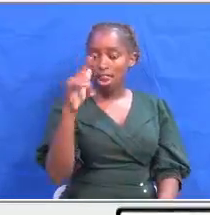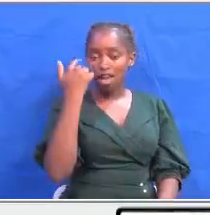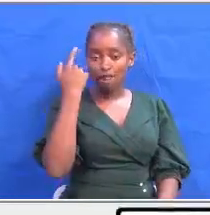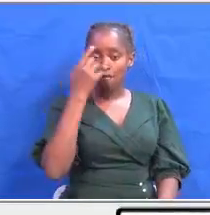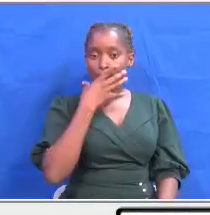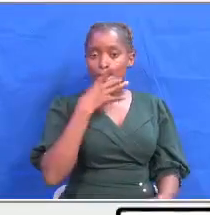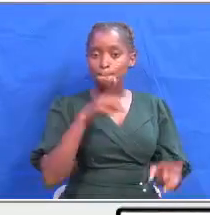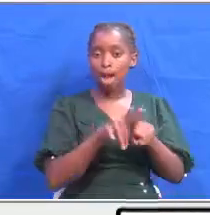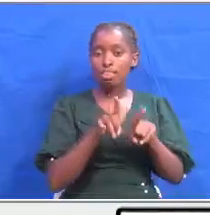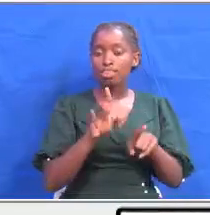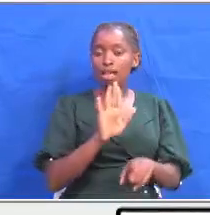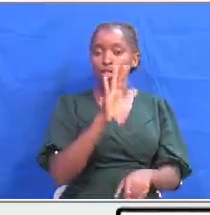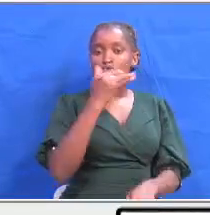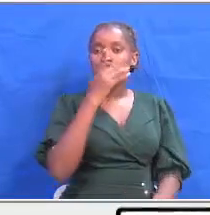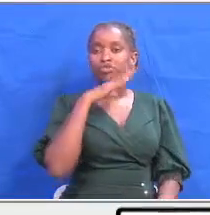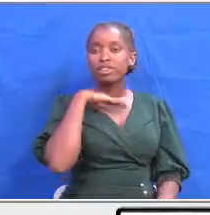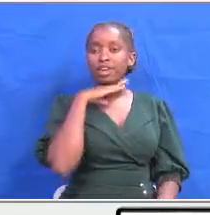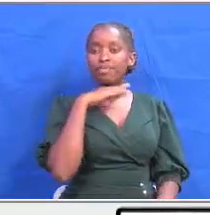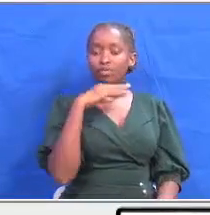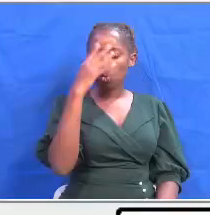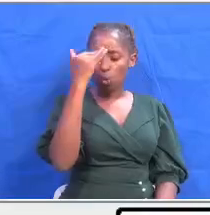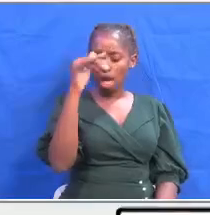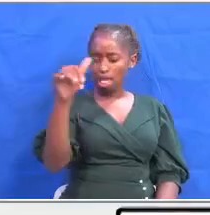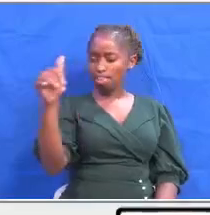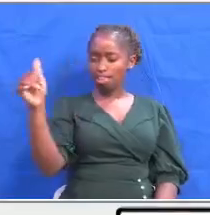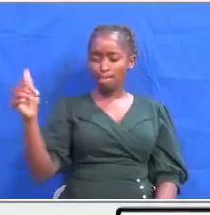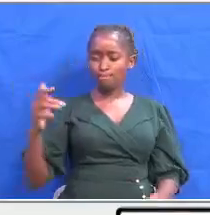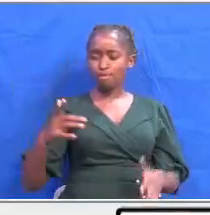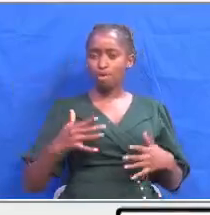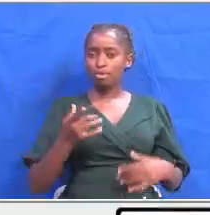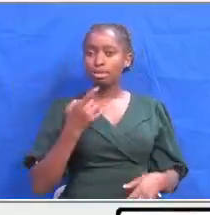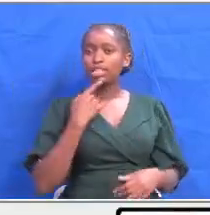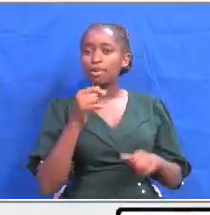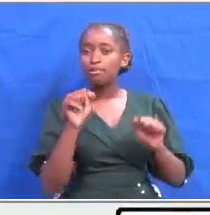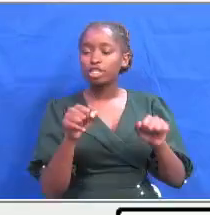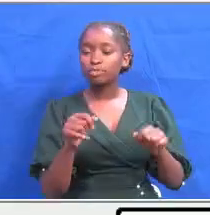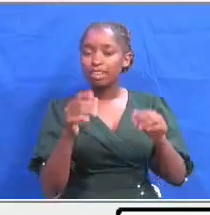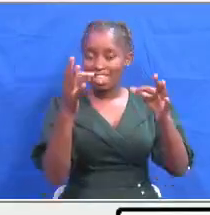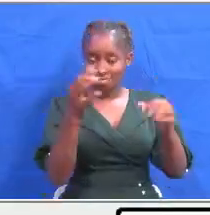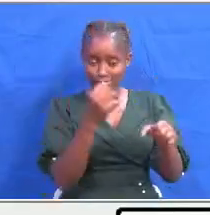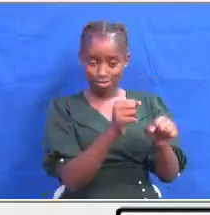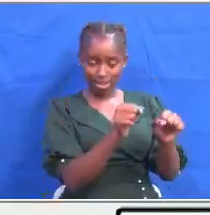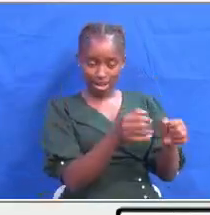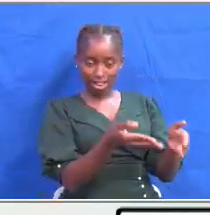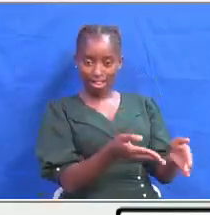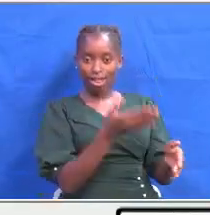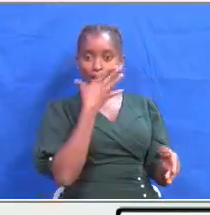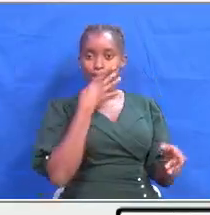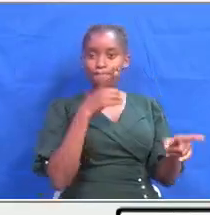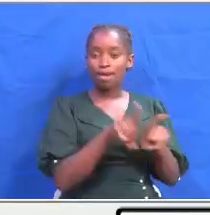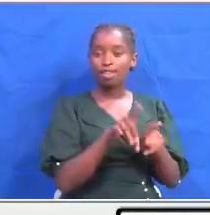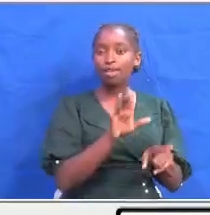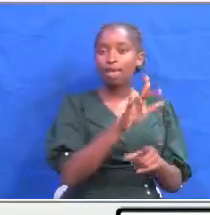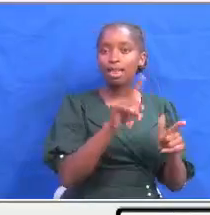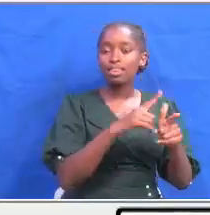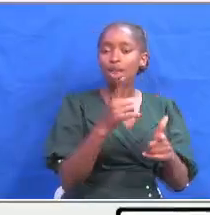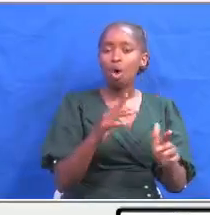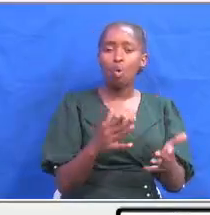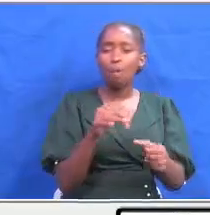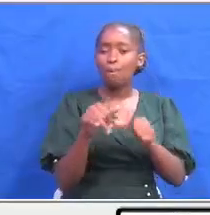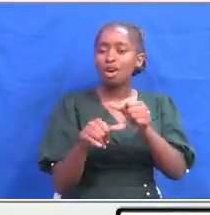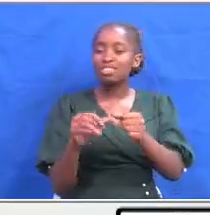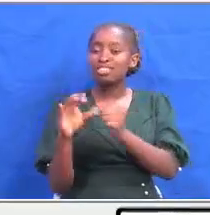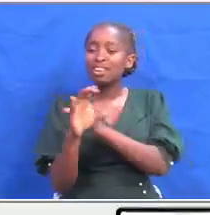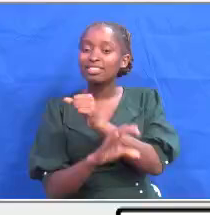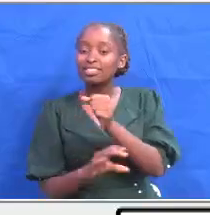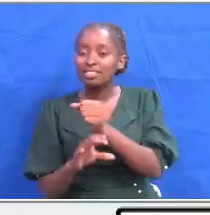in other words, what people will be saying, so if you can do this to a brother, what about the country?